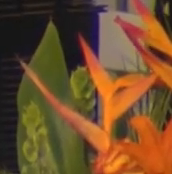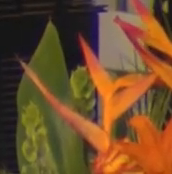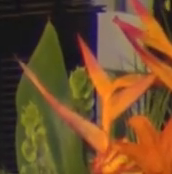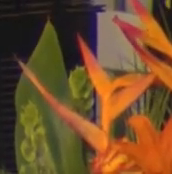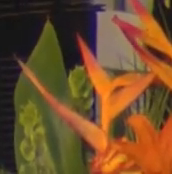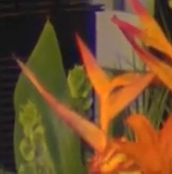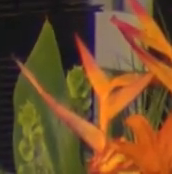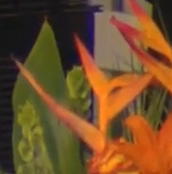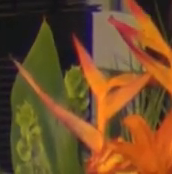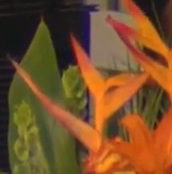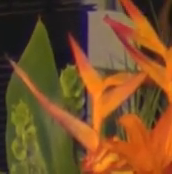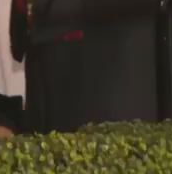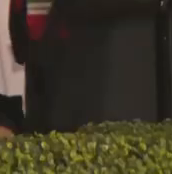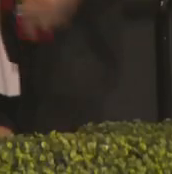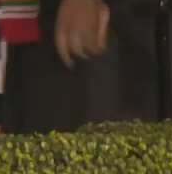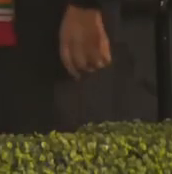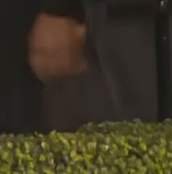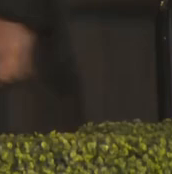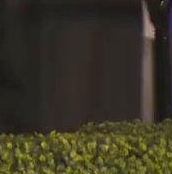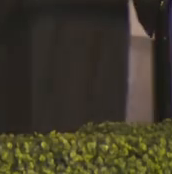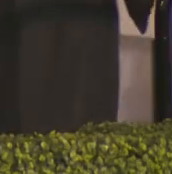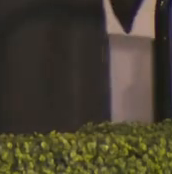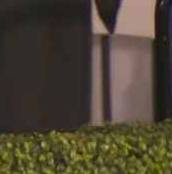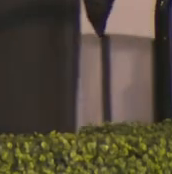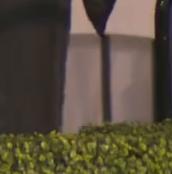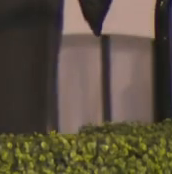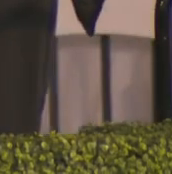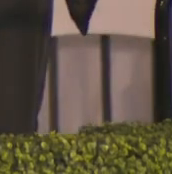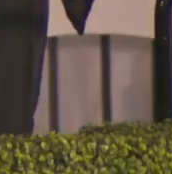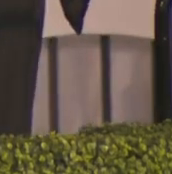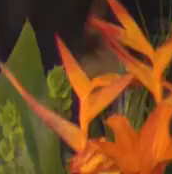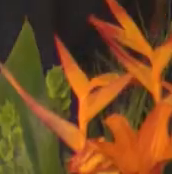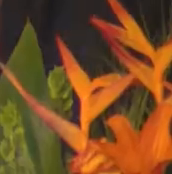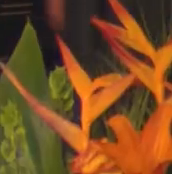Mandeep Kaur Binder. Monica Carrion Macias.